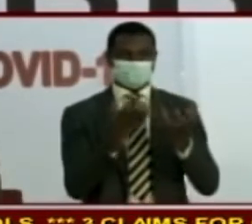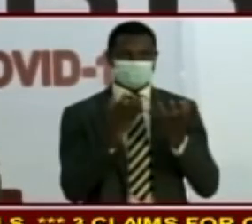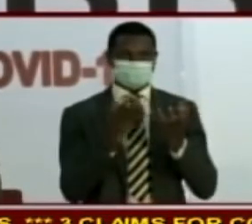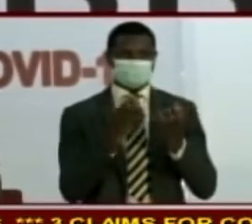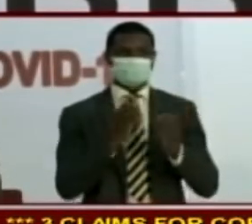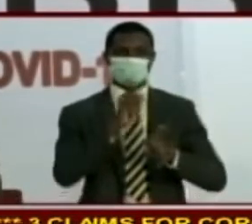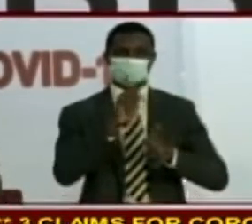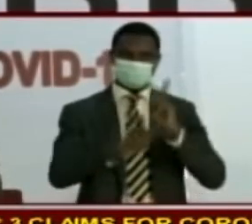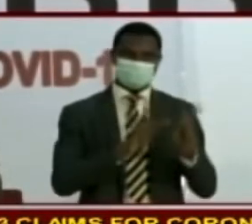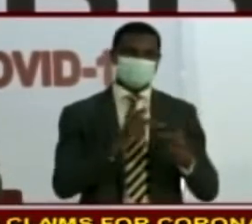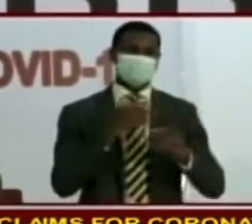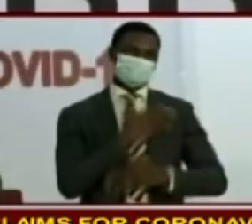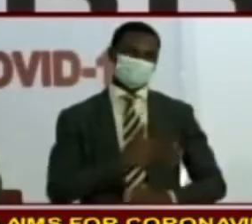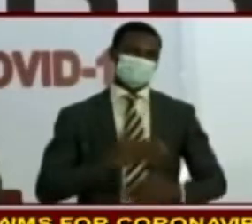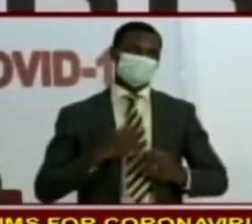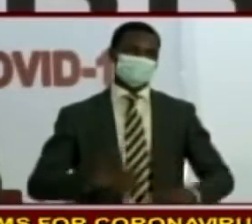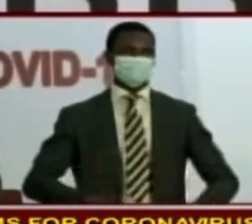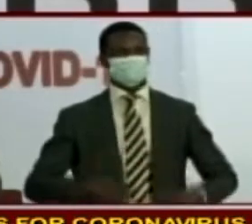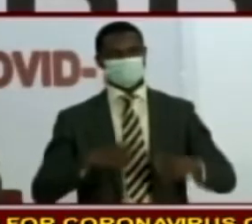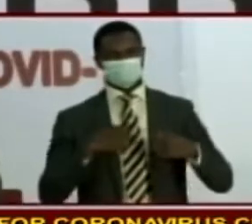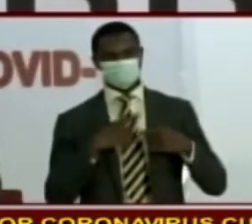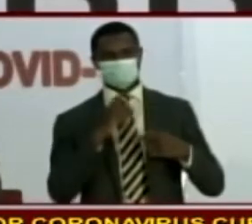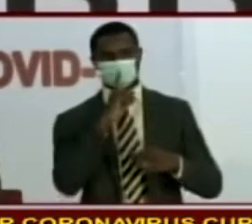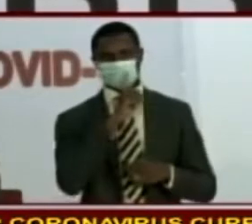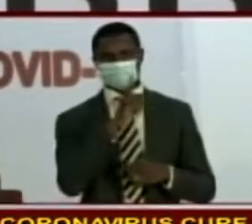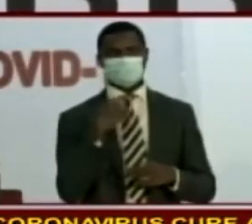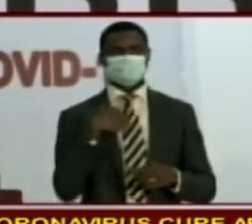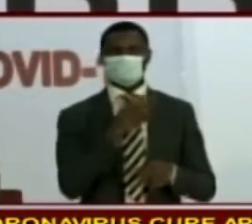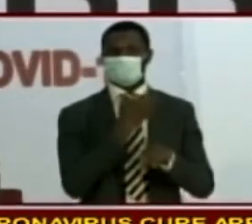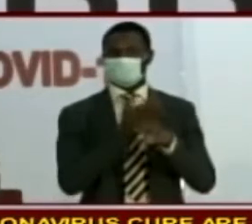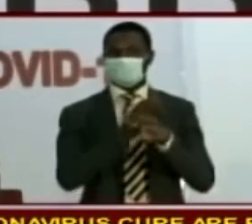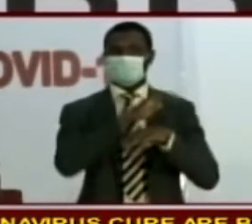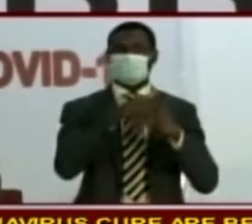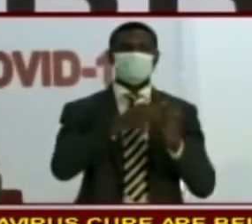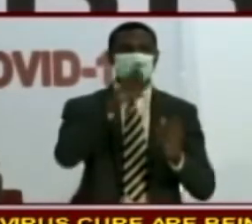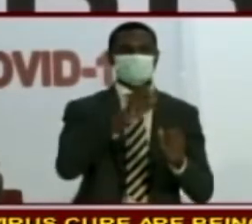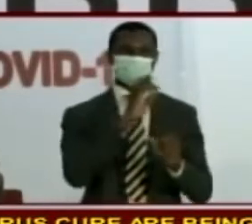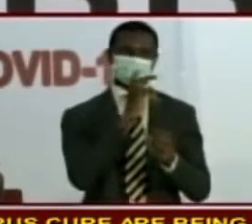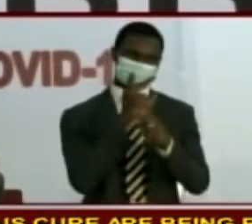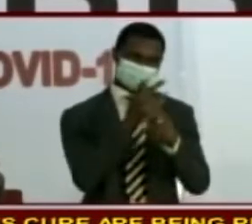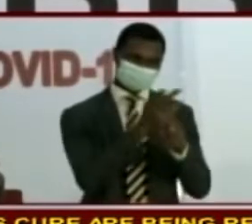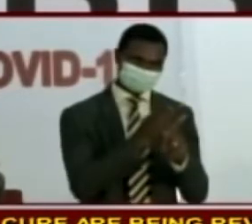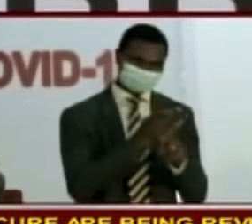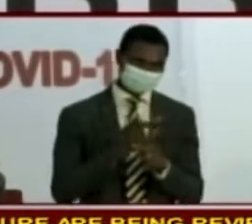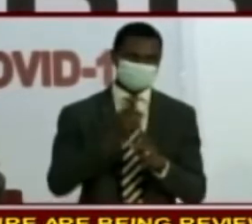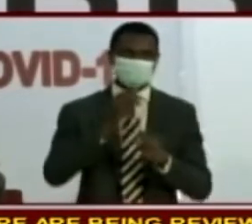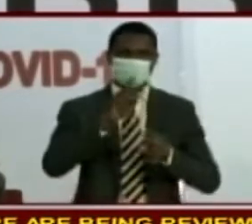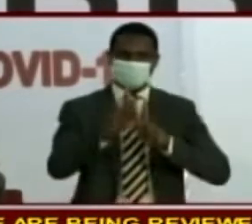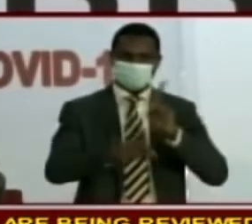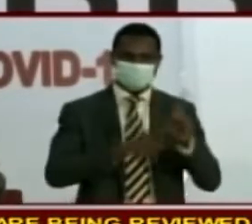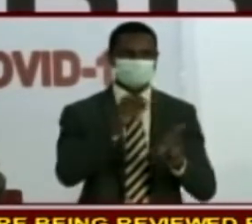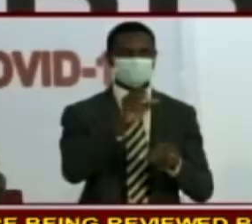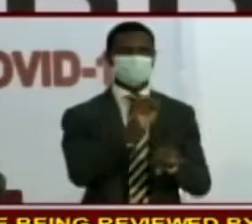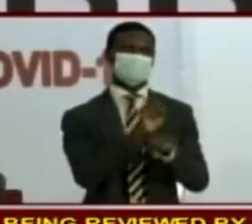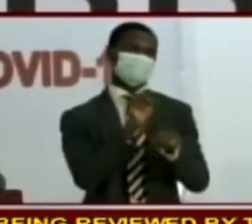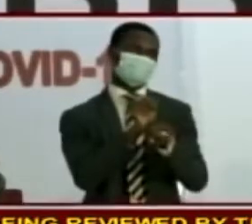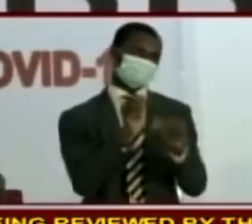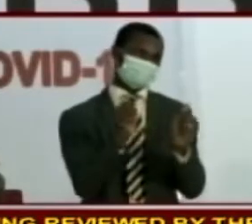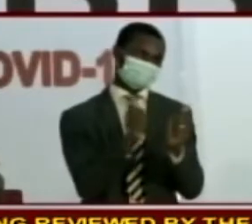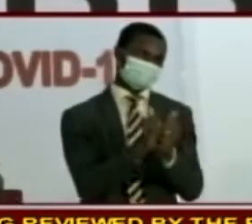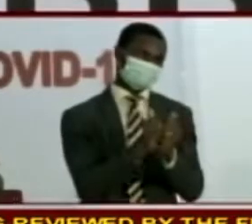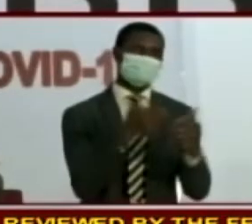a yi amfani da su. Saboda haka mutum ya san duk wanda ya kira zai mishi wannan, ya nuna mishi, ya tabbatar